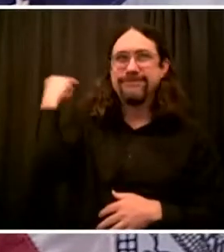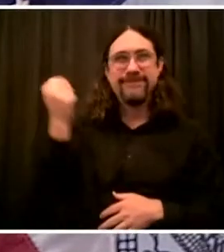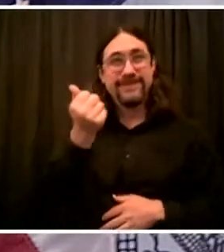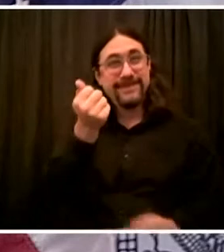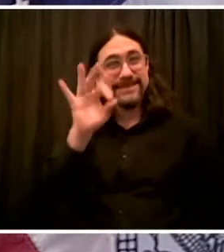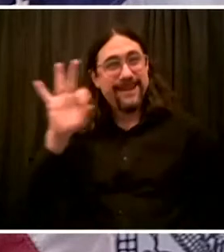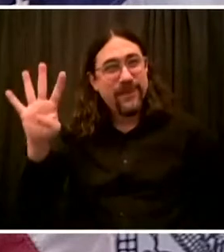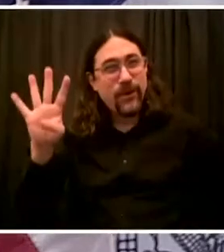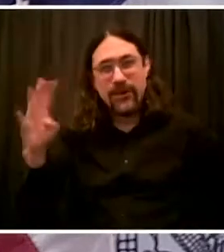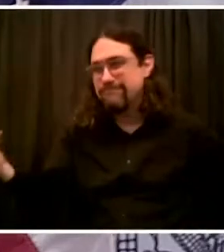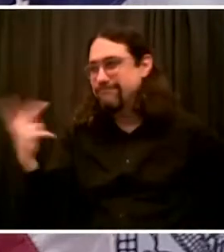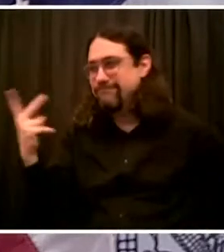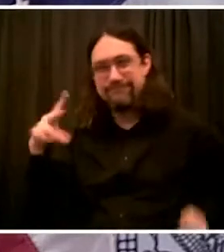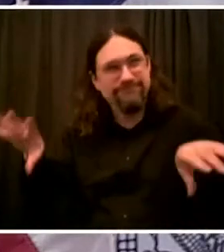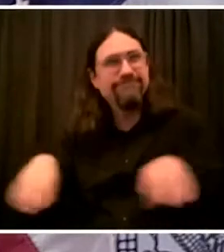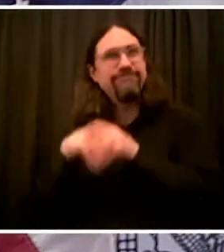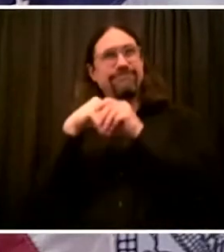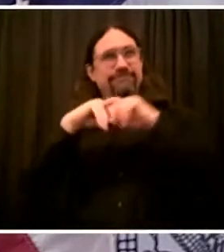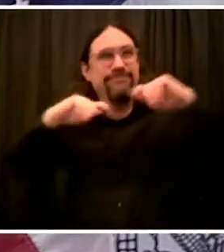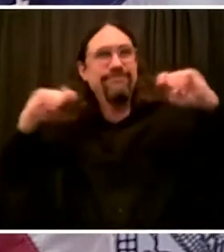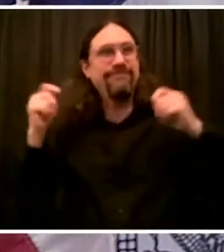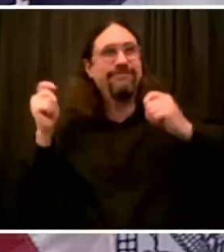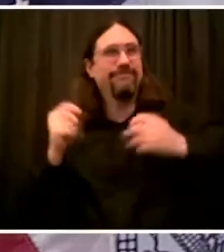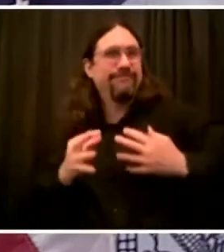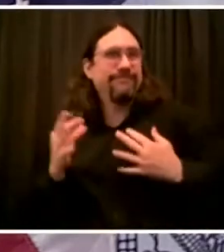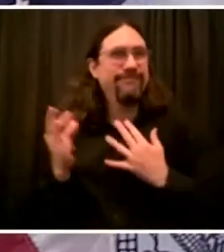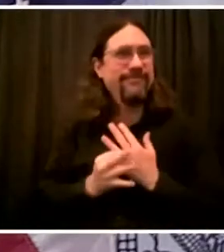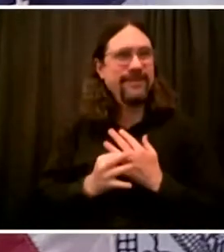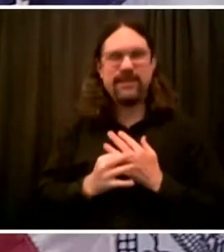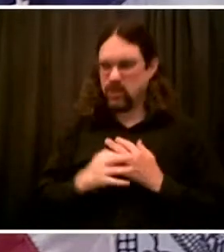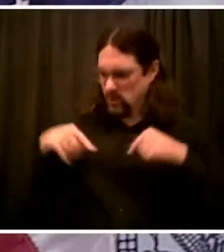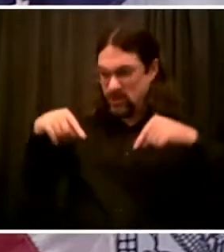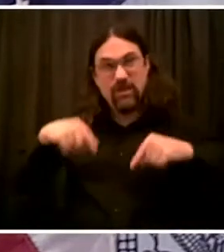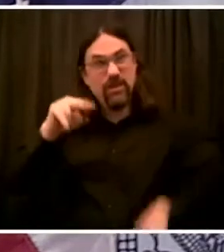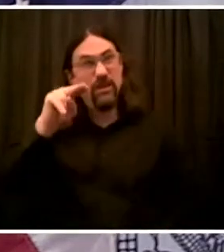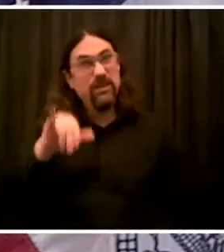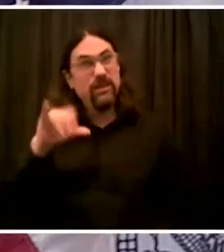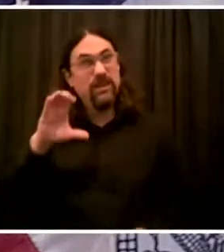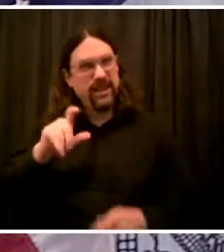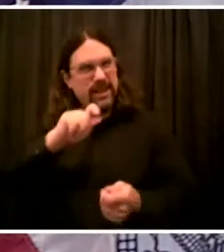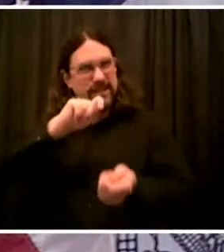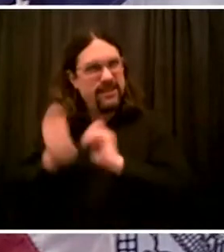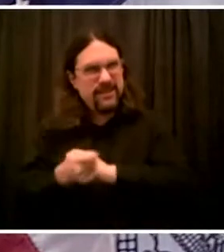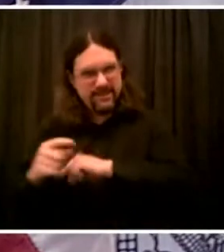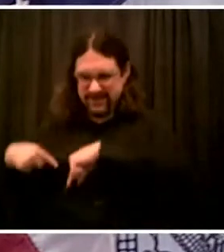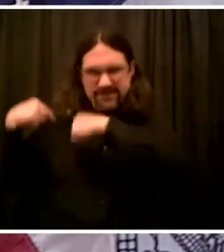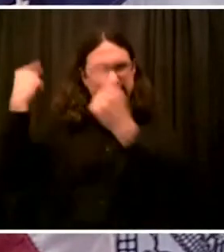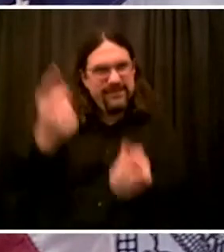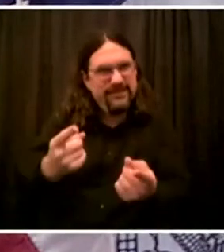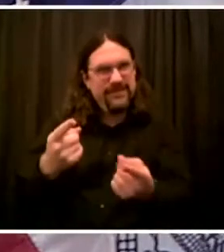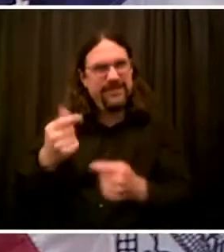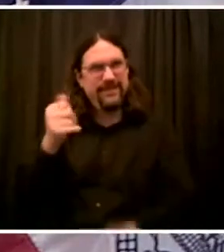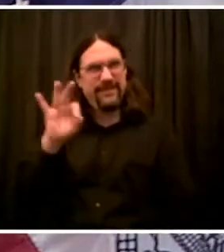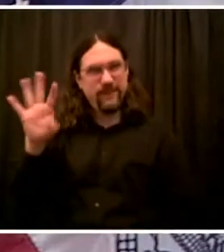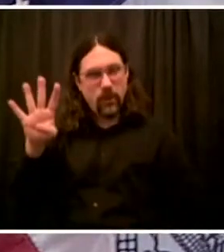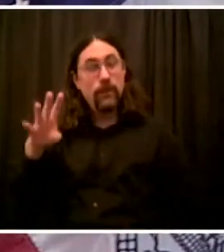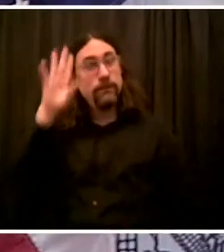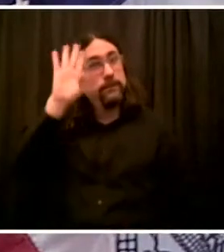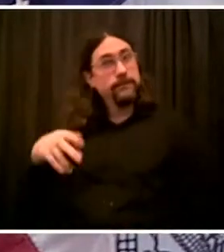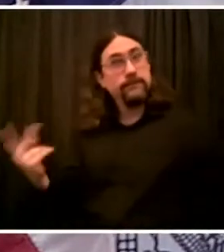different place. We met actually right here in this building in 1991. And for a long